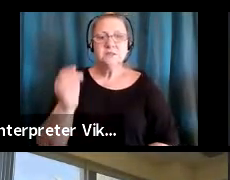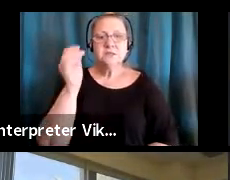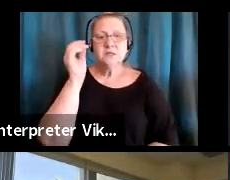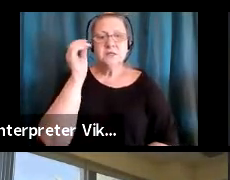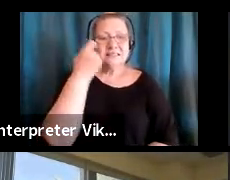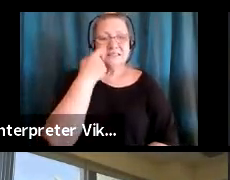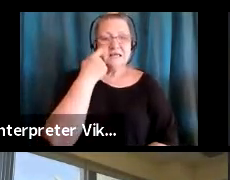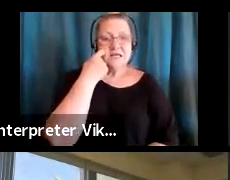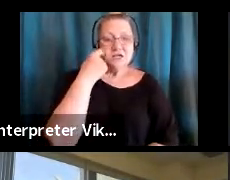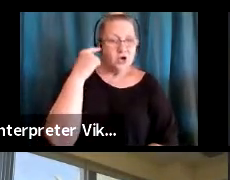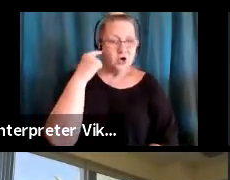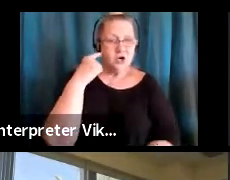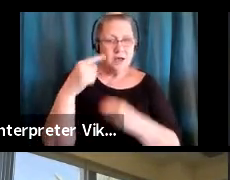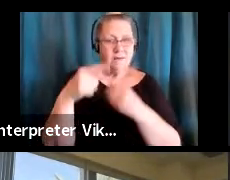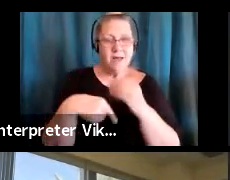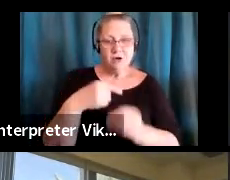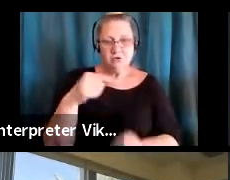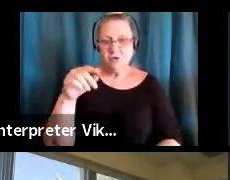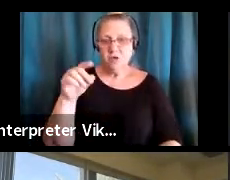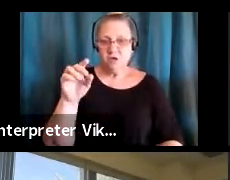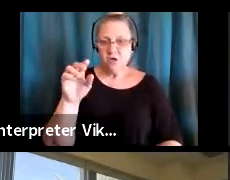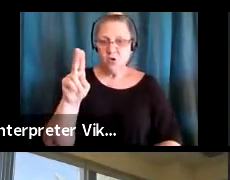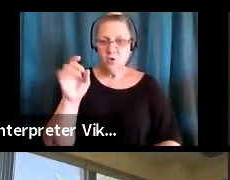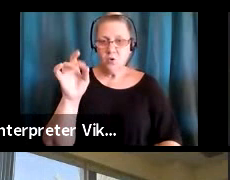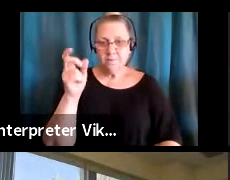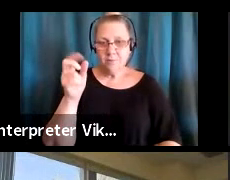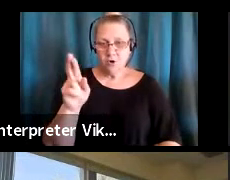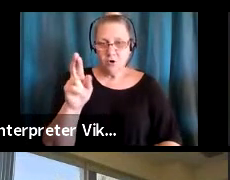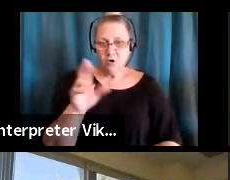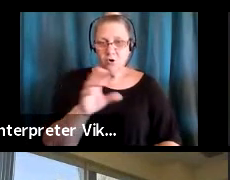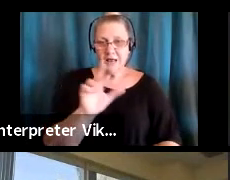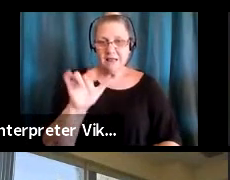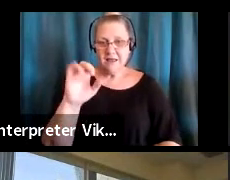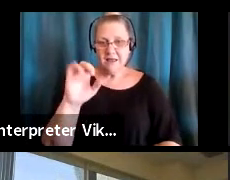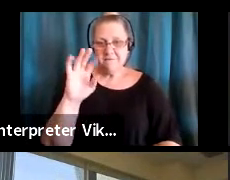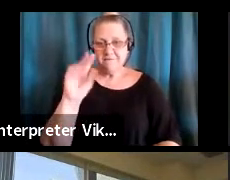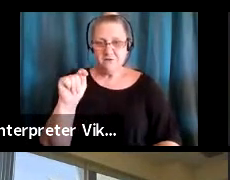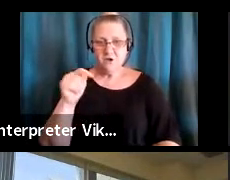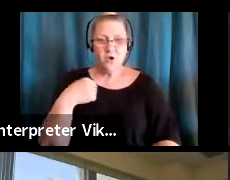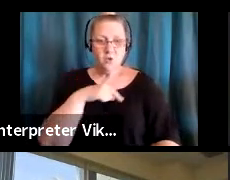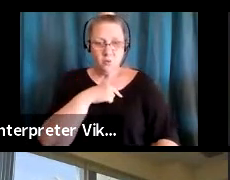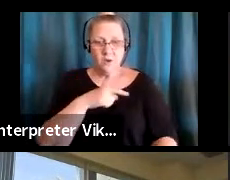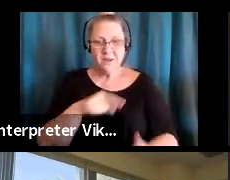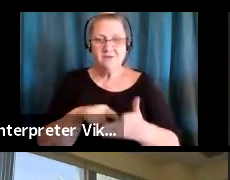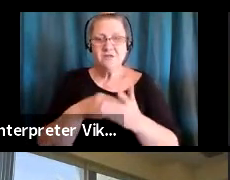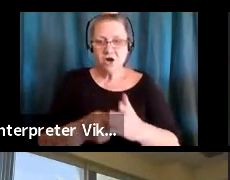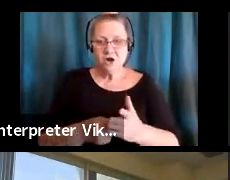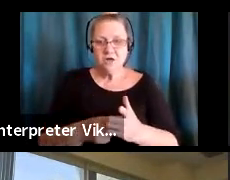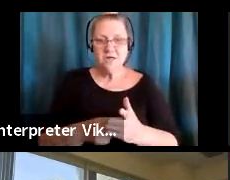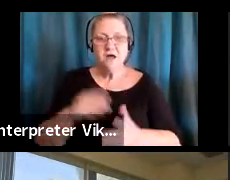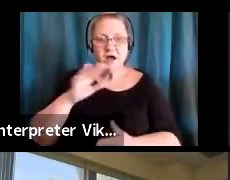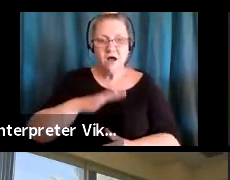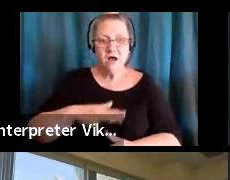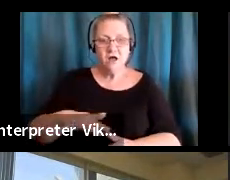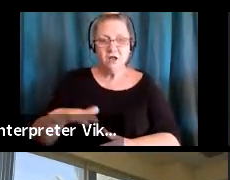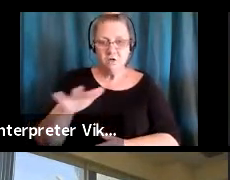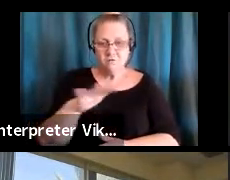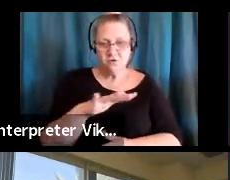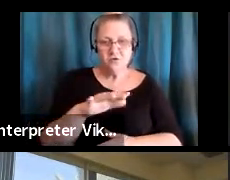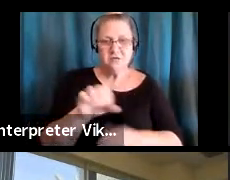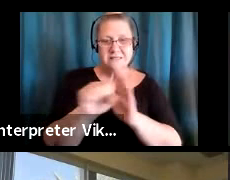about Uber and Lyft, but we rolled out our statewide free transportation campaign already. And also through My Turn and a